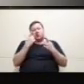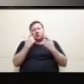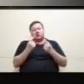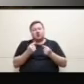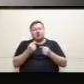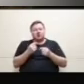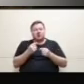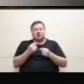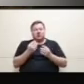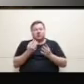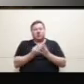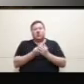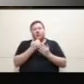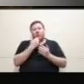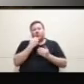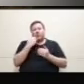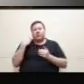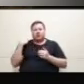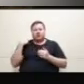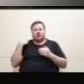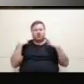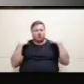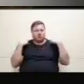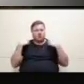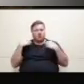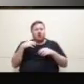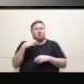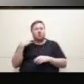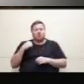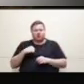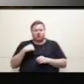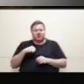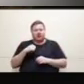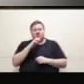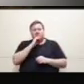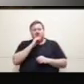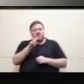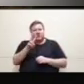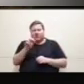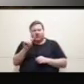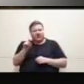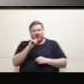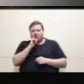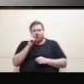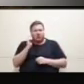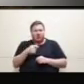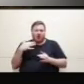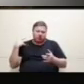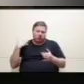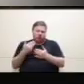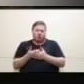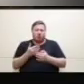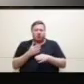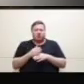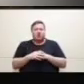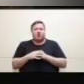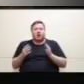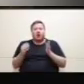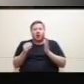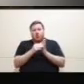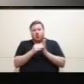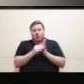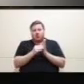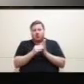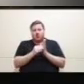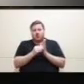municipality, were they doing work without being registered for VAT? Did you appoint them